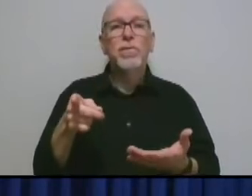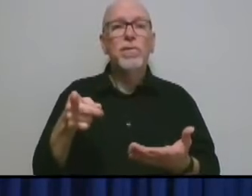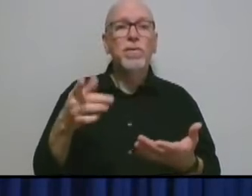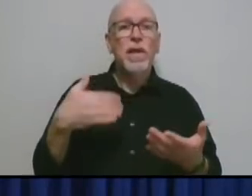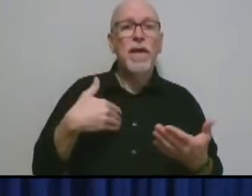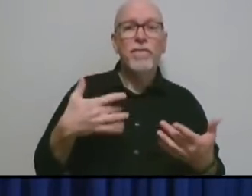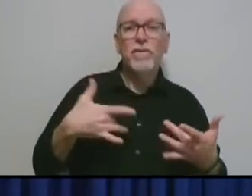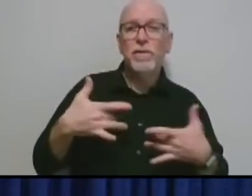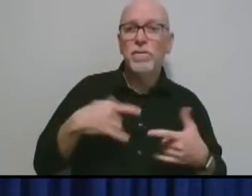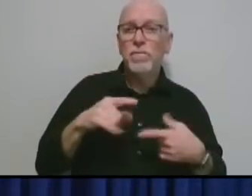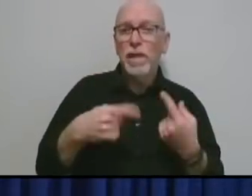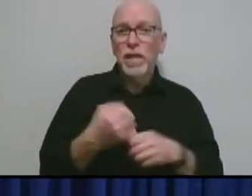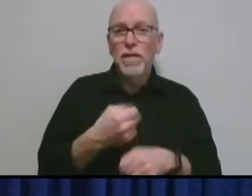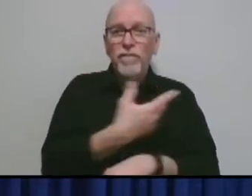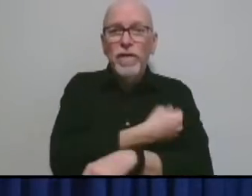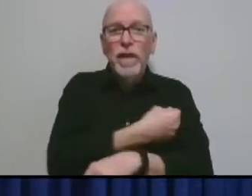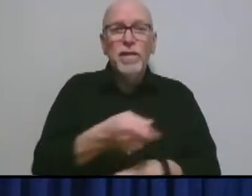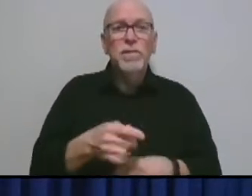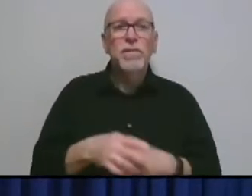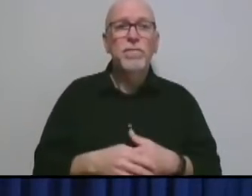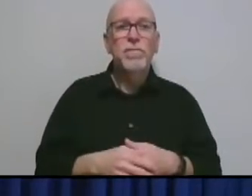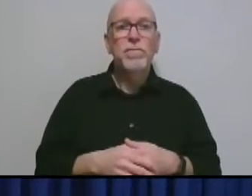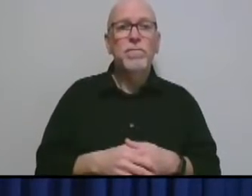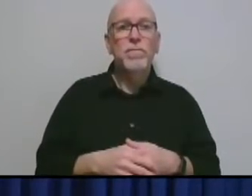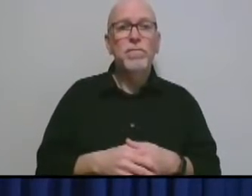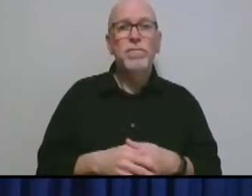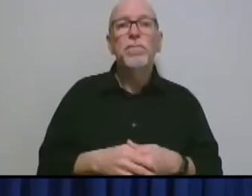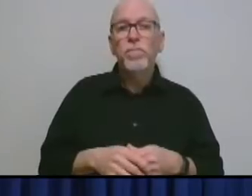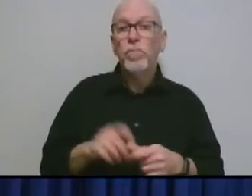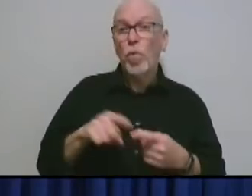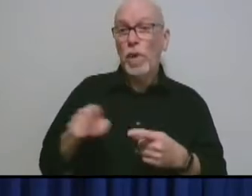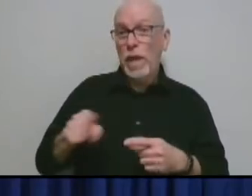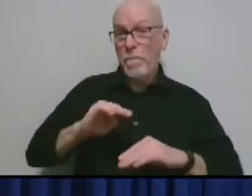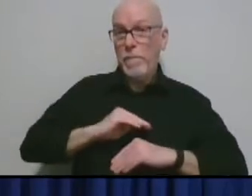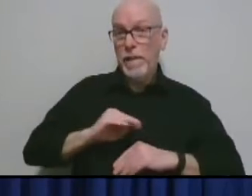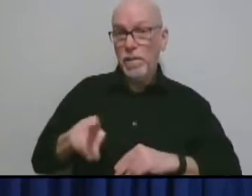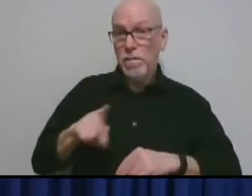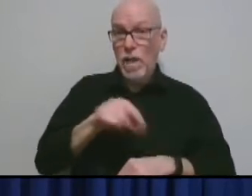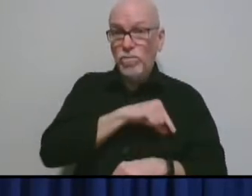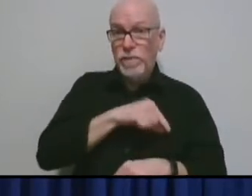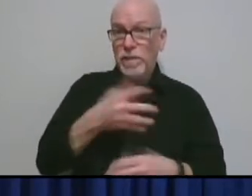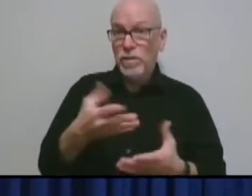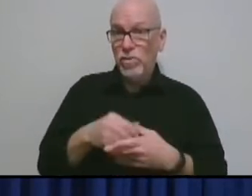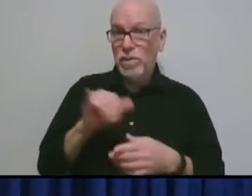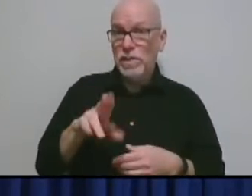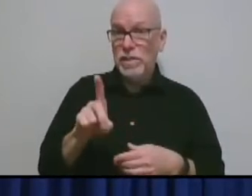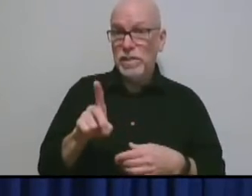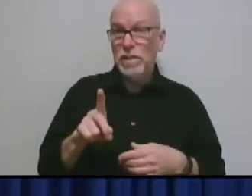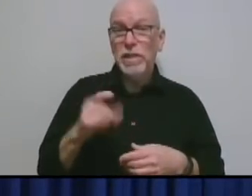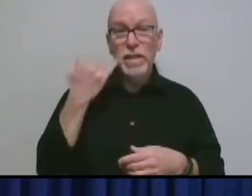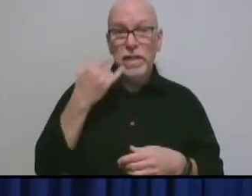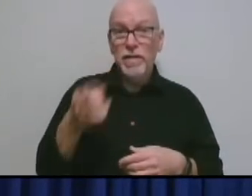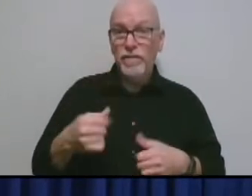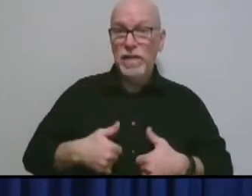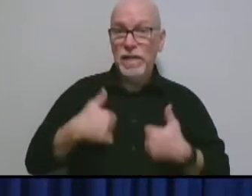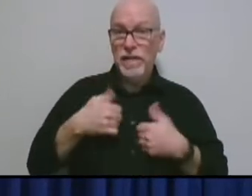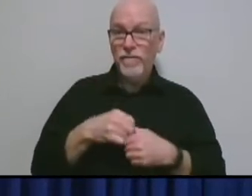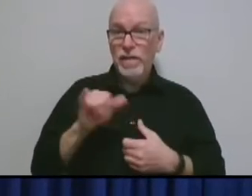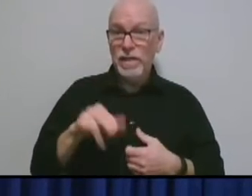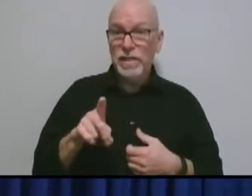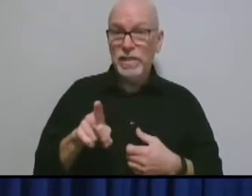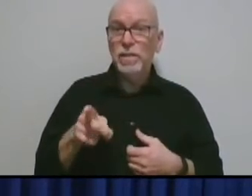vaccinated? When they meet the eligibility here in the state of Indiana, if they're residing here in Indiana, they